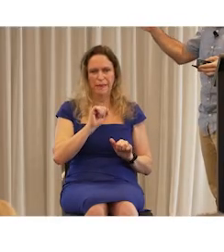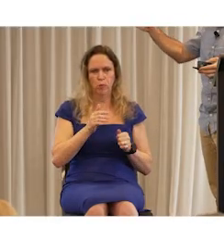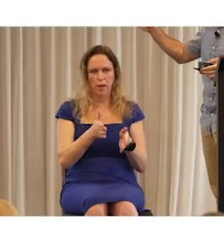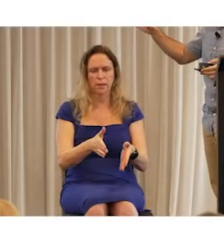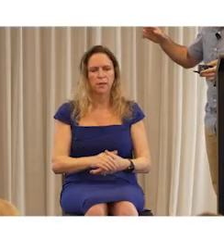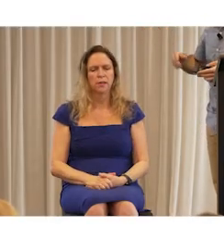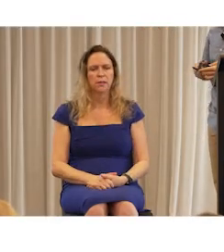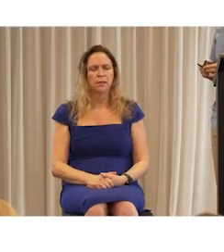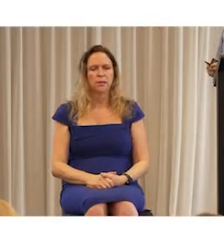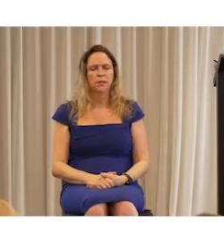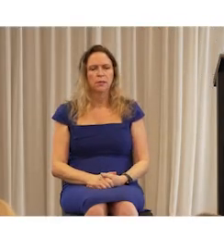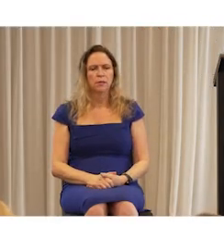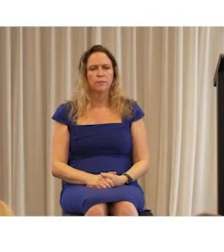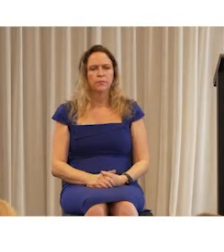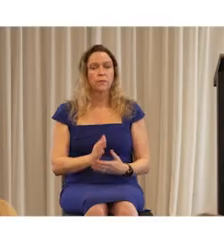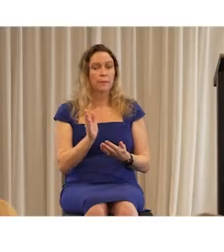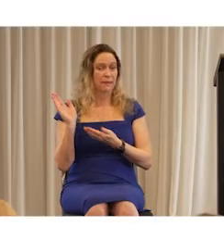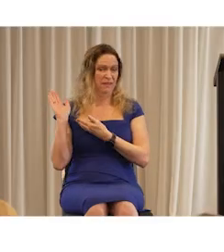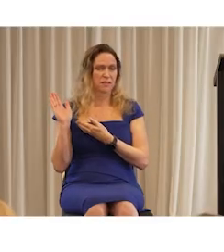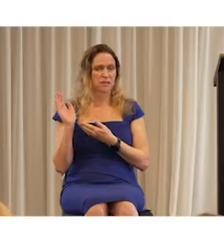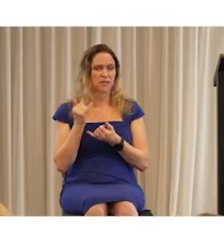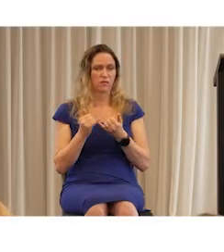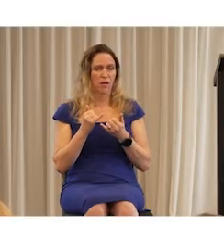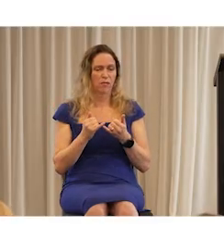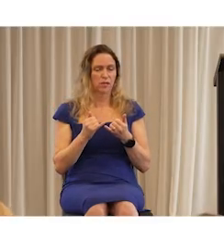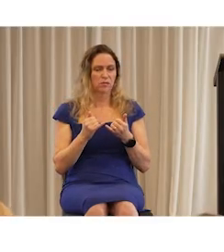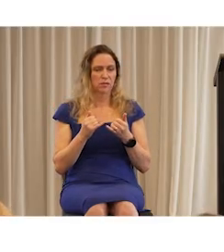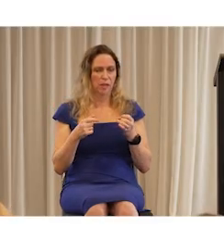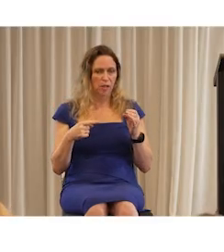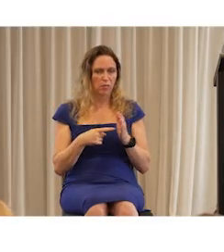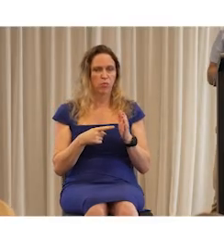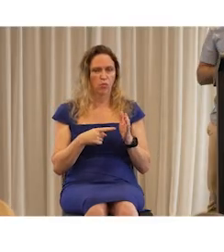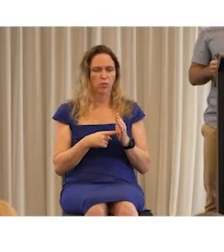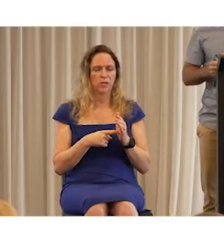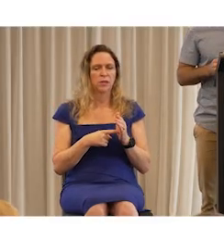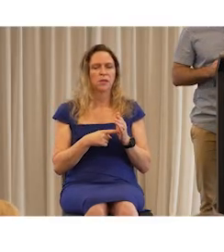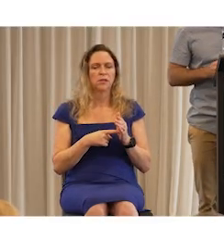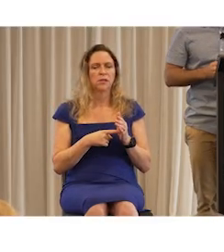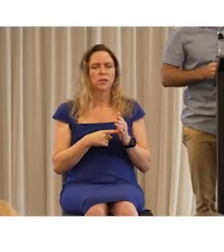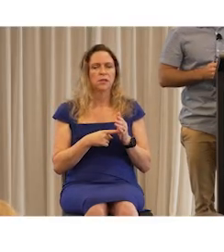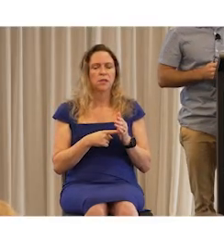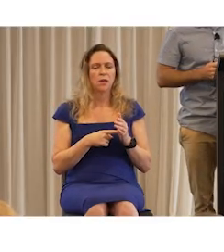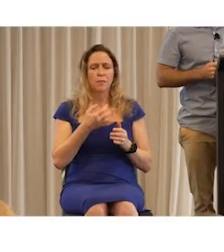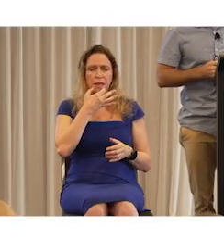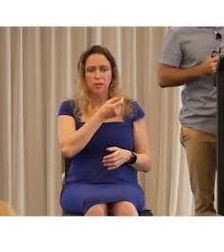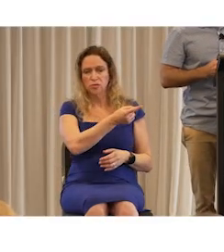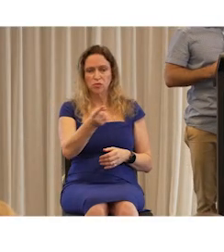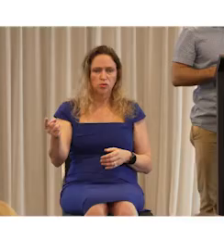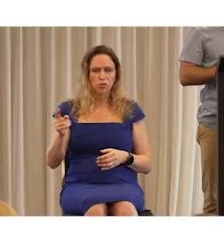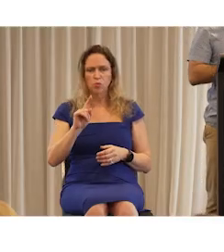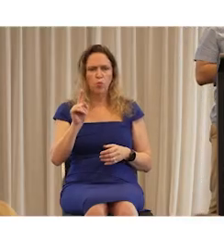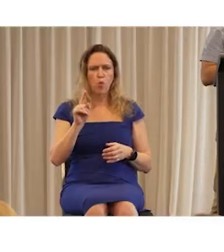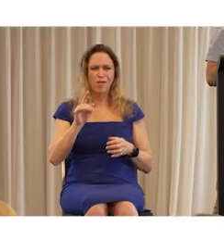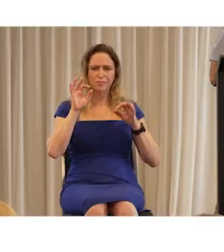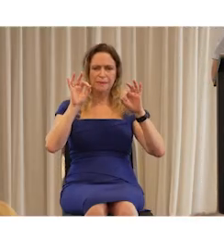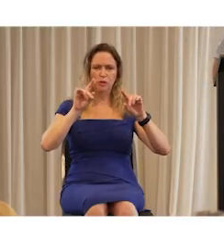But this is something that really is important to think about. So what is one gift or strength that you've used recently? If I think about